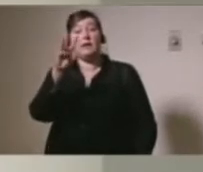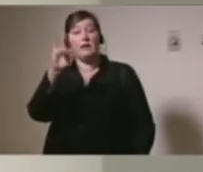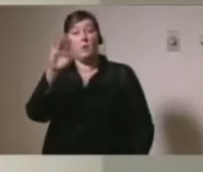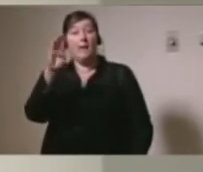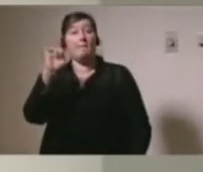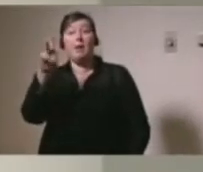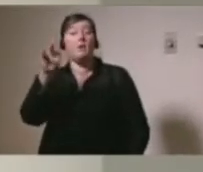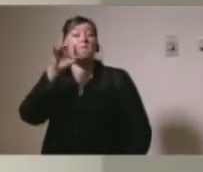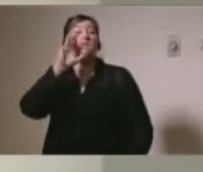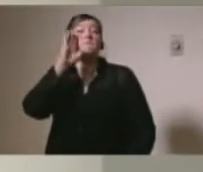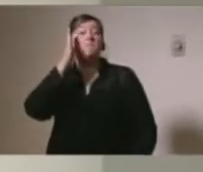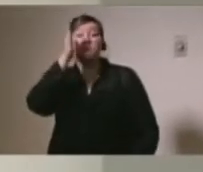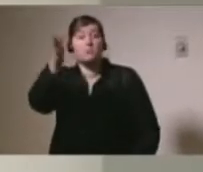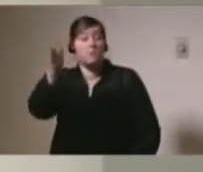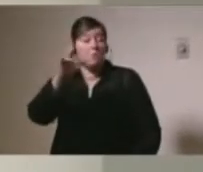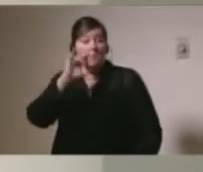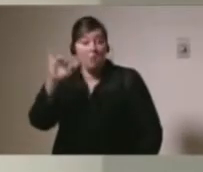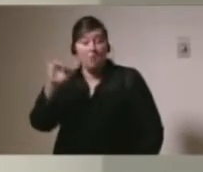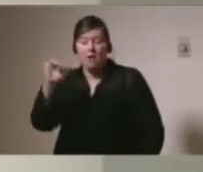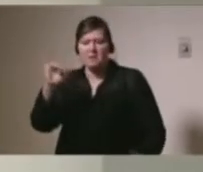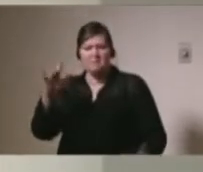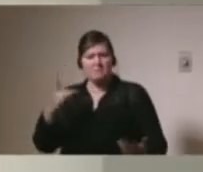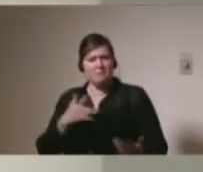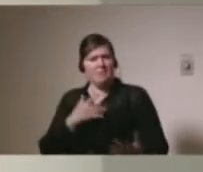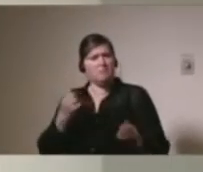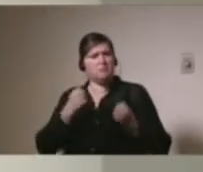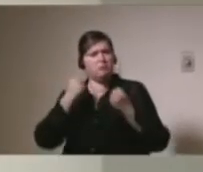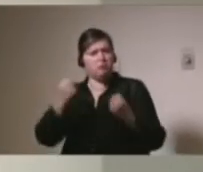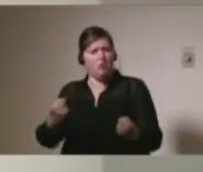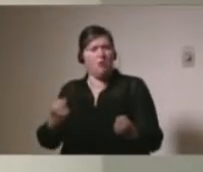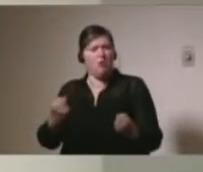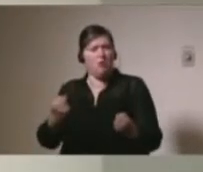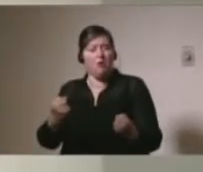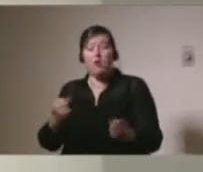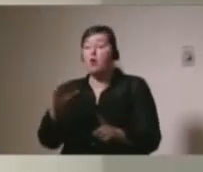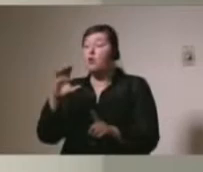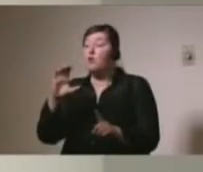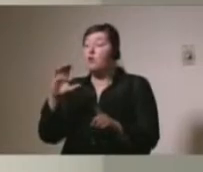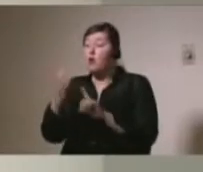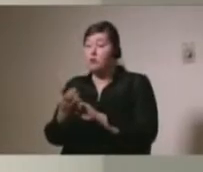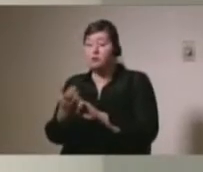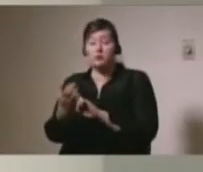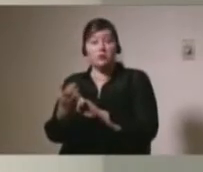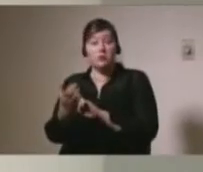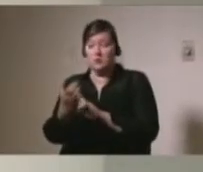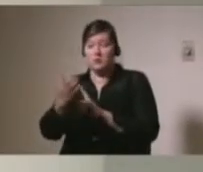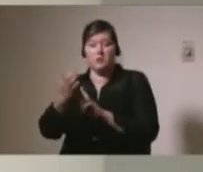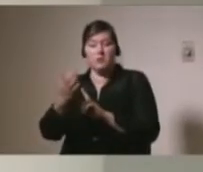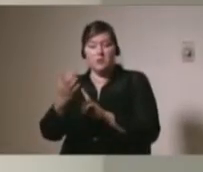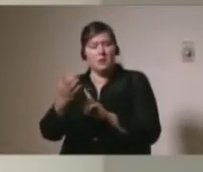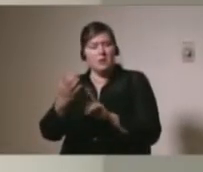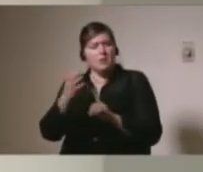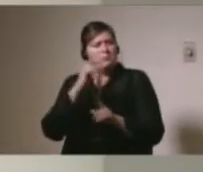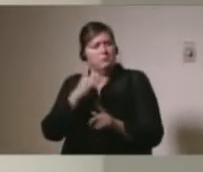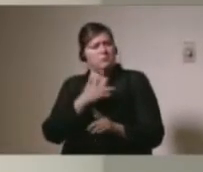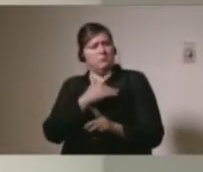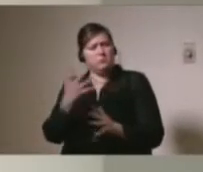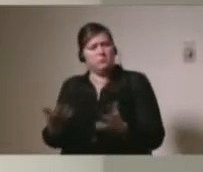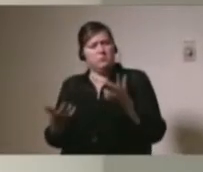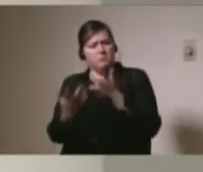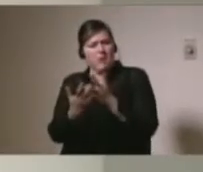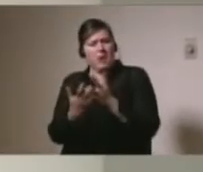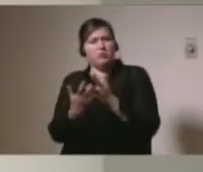public. The culture shift in Kiwibank is already occurring with the vision of Kiwis